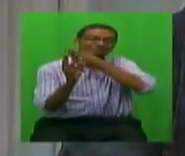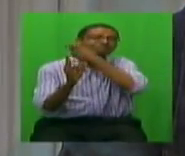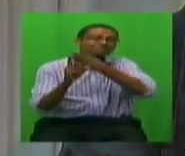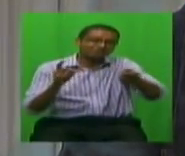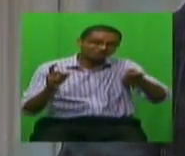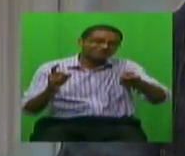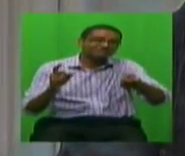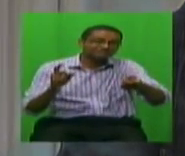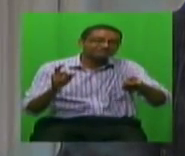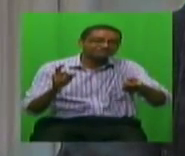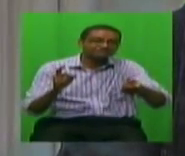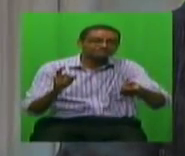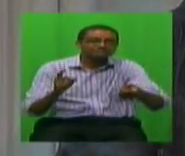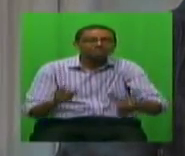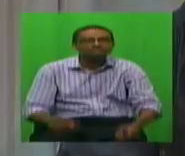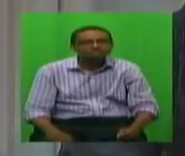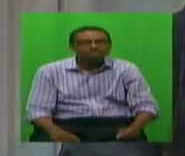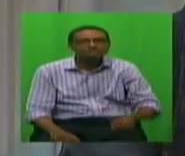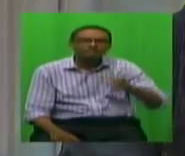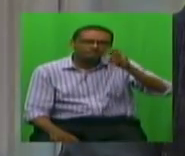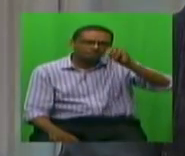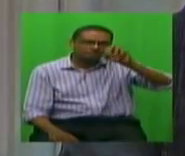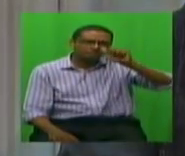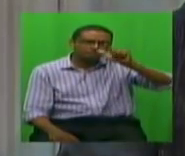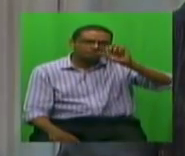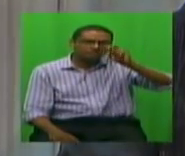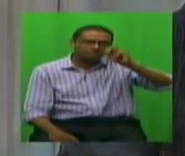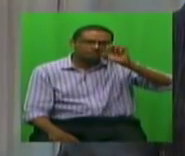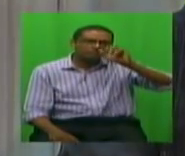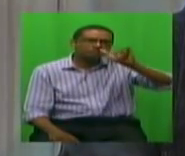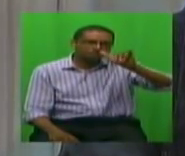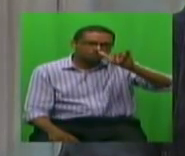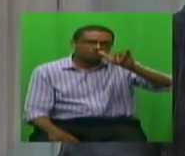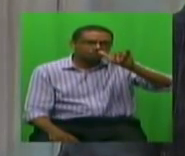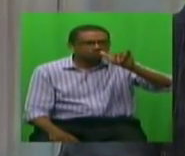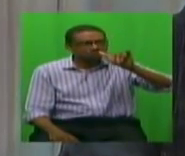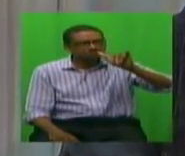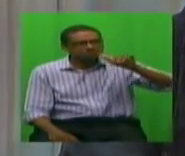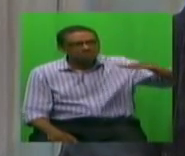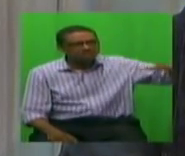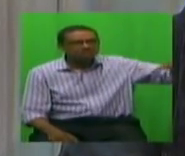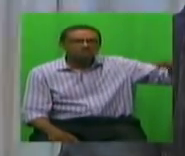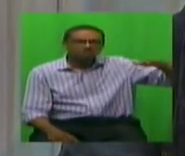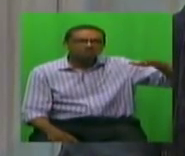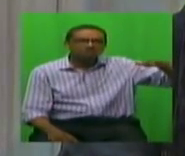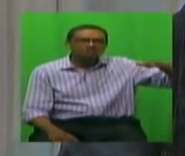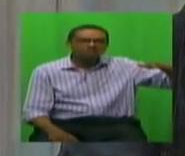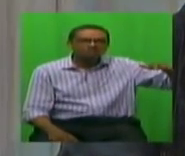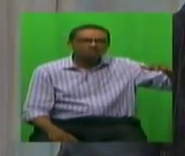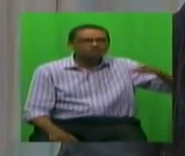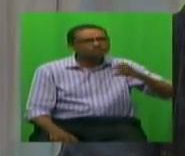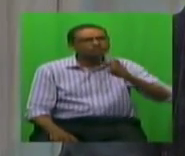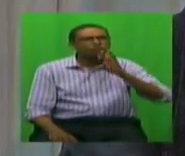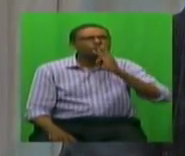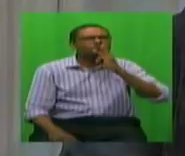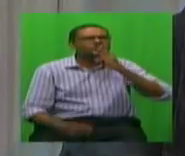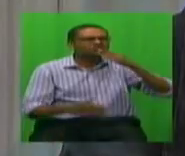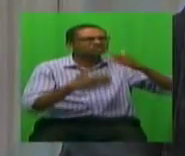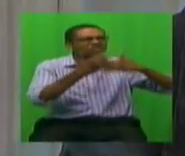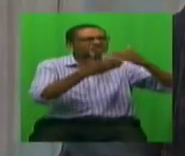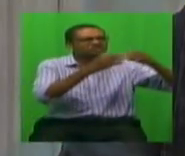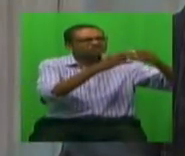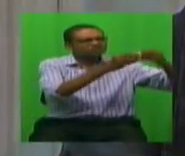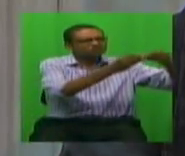been lost. Maloney, another highly productive area, the water had run off eventually,